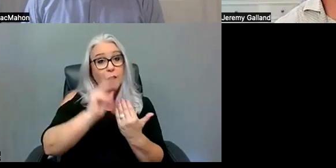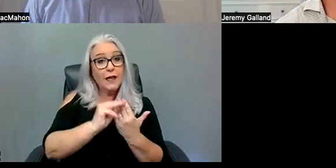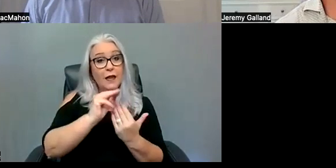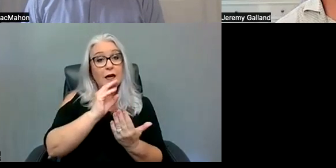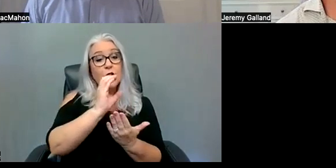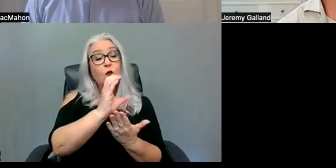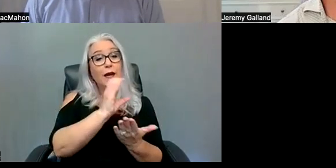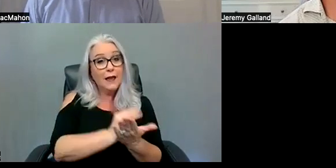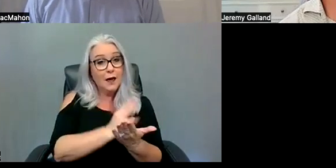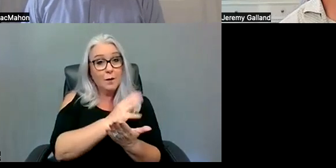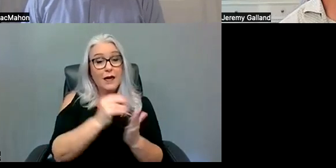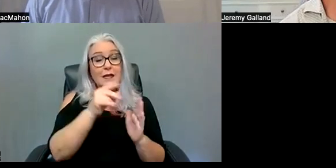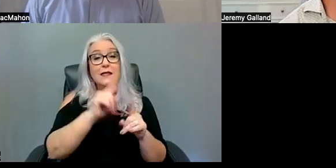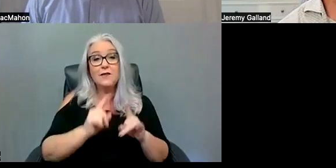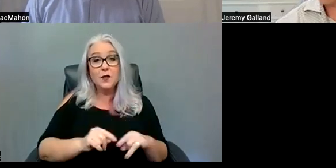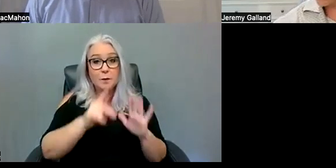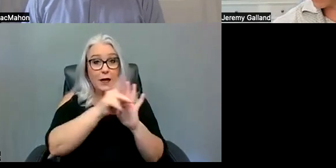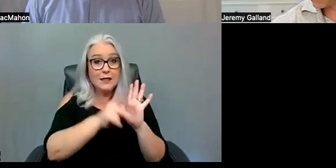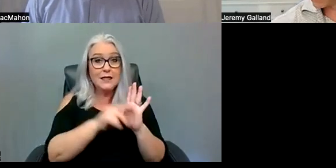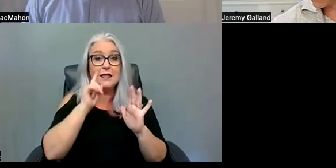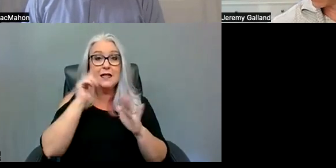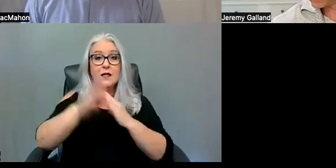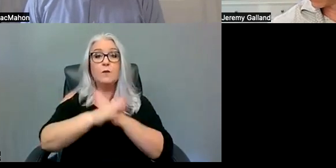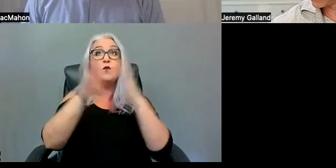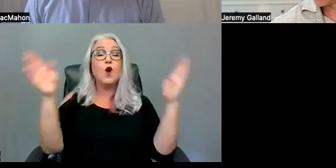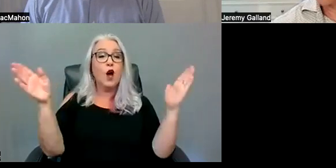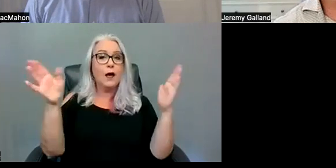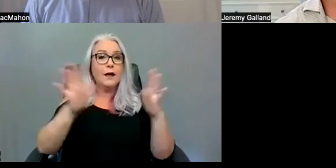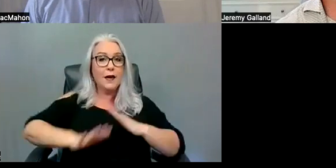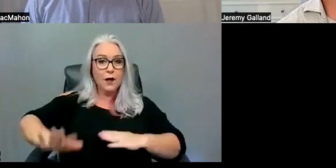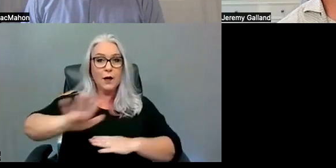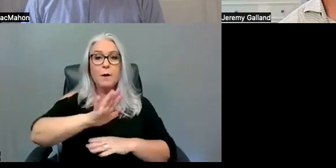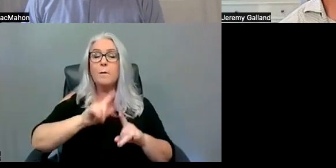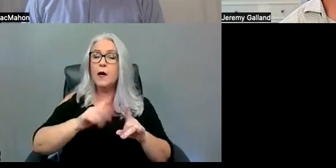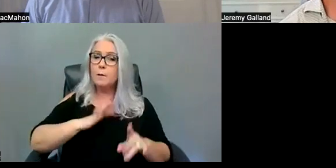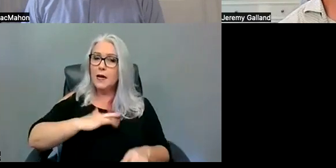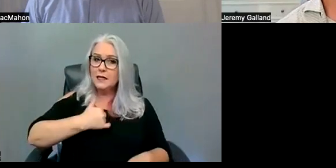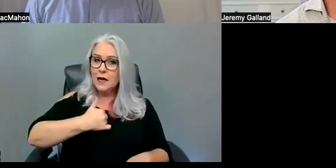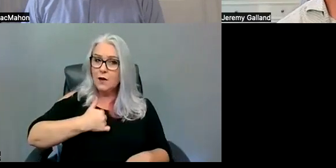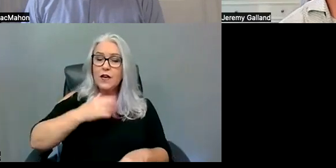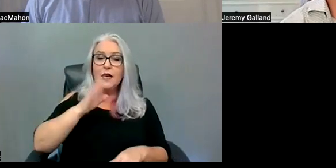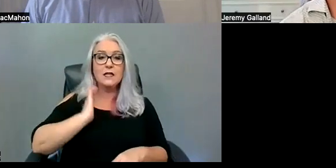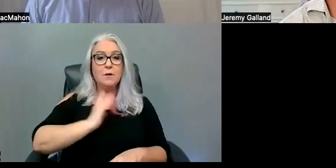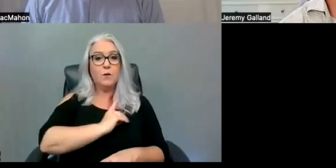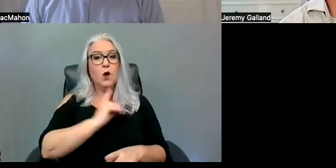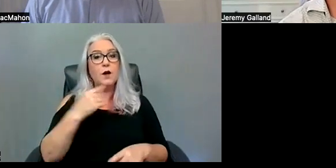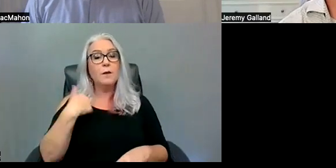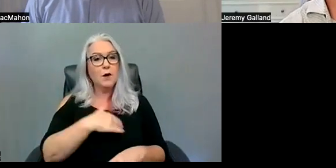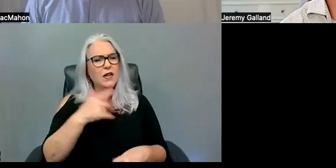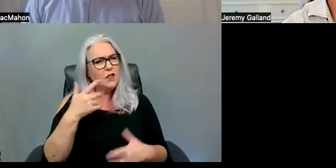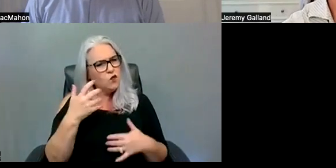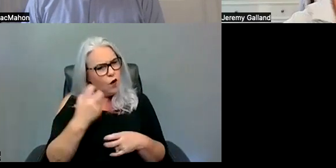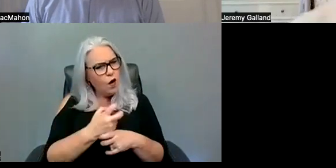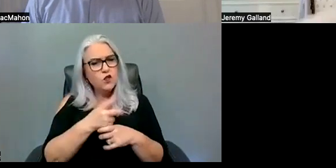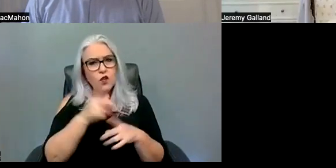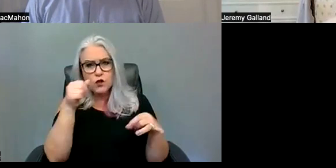that those are the broad areas. I see my role as a board member, all of our roles, is one of the hardest things to grasp when you're on